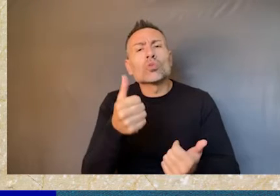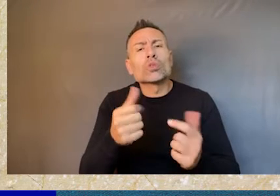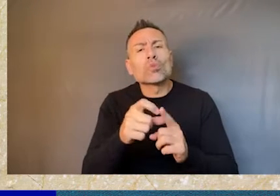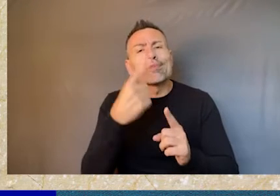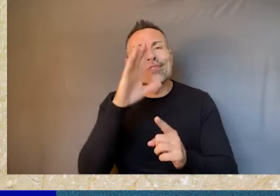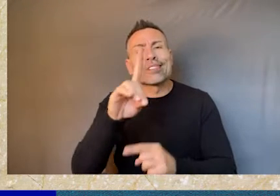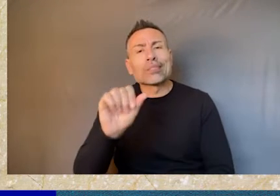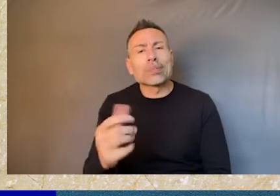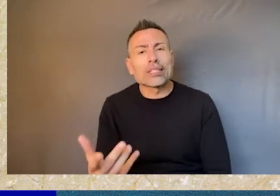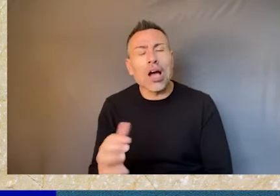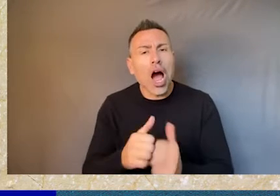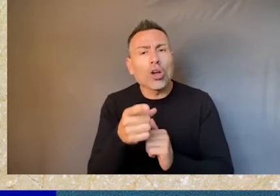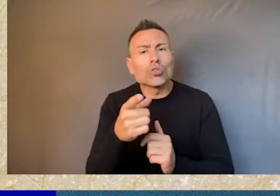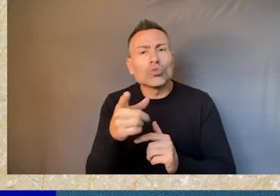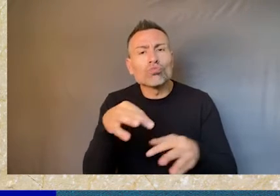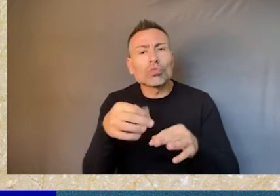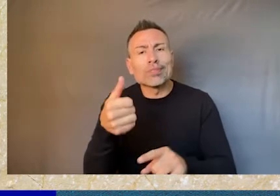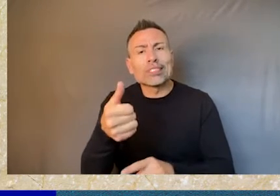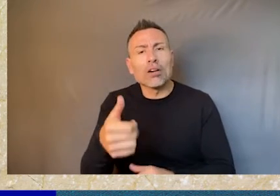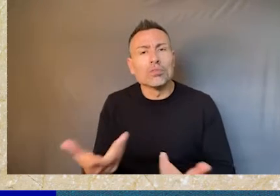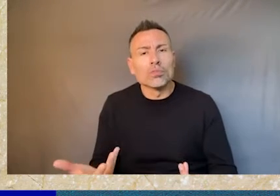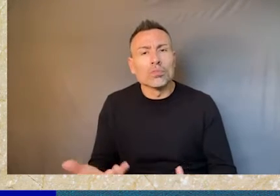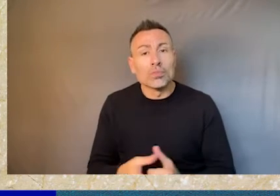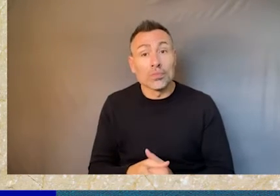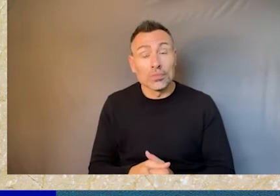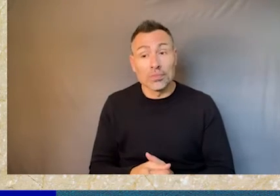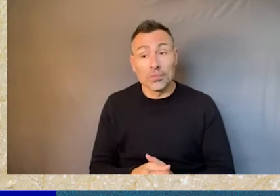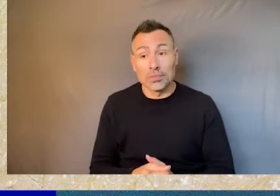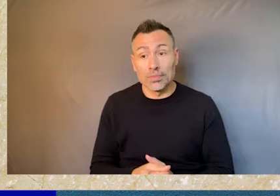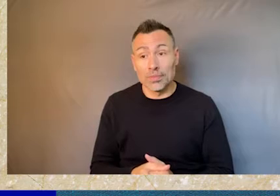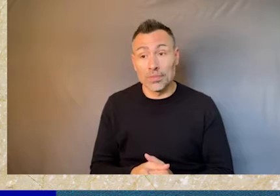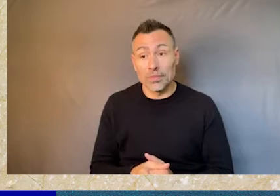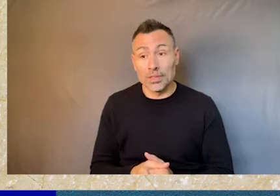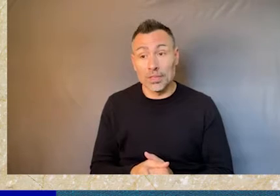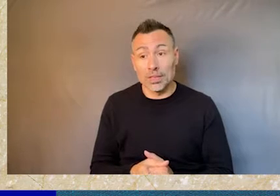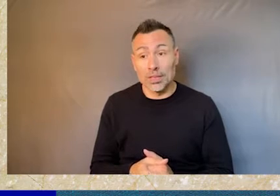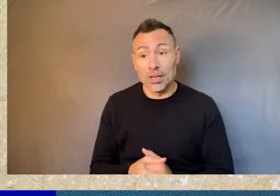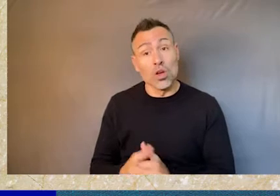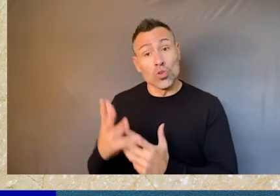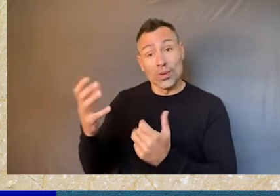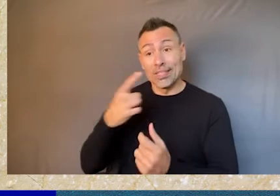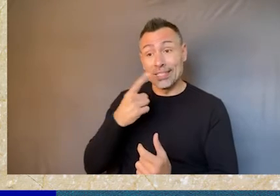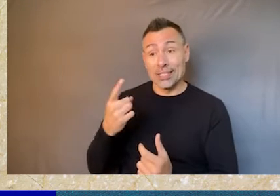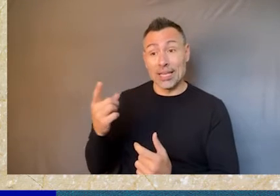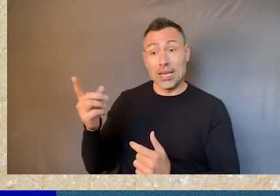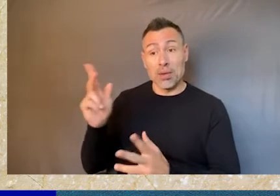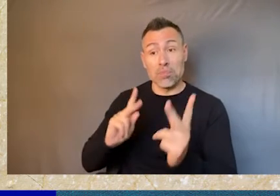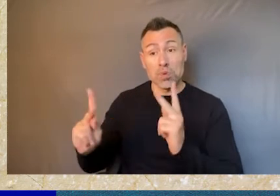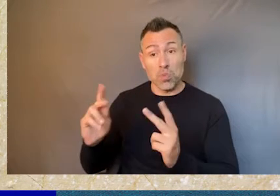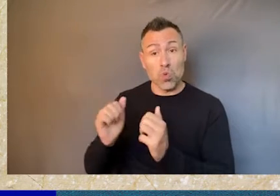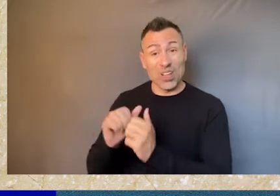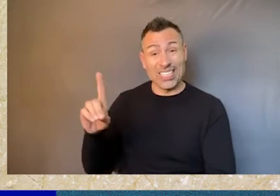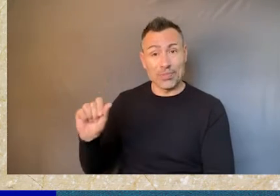do you describe your disability? You want to say guests or people with disabilities instead of the disabled or